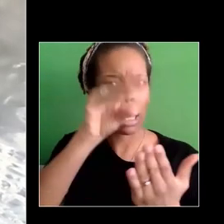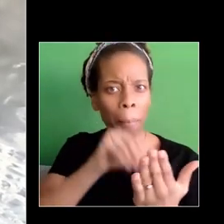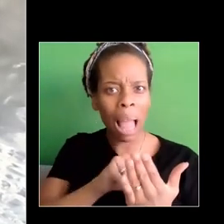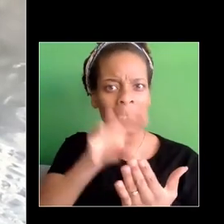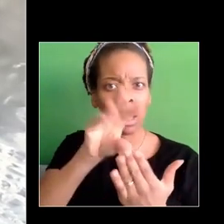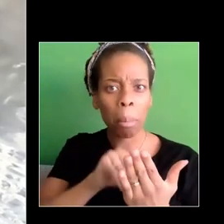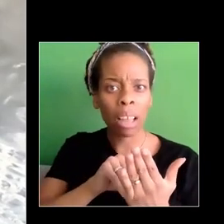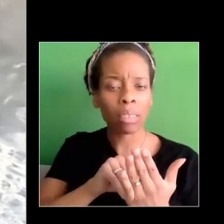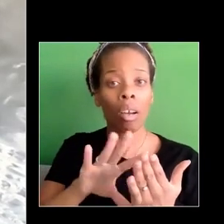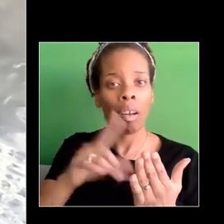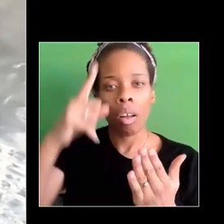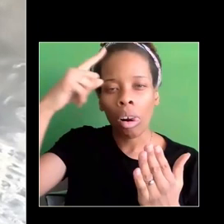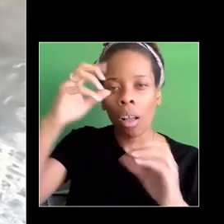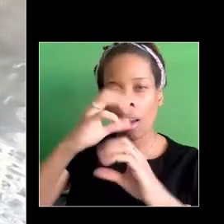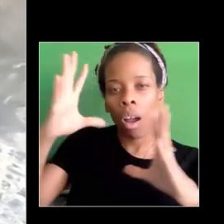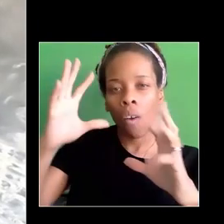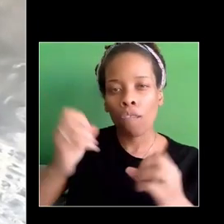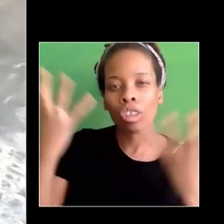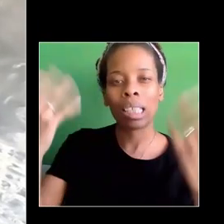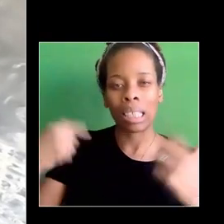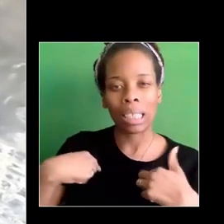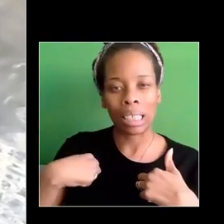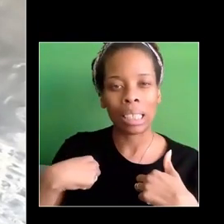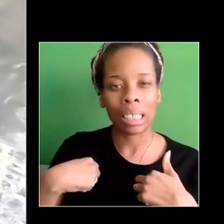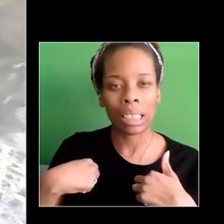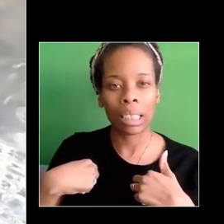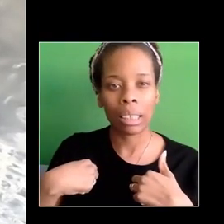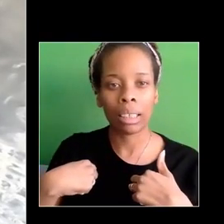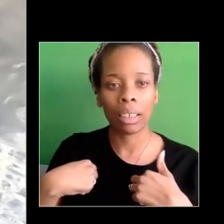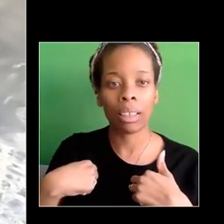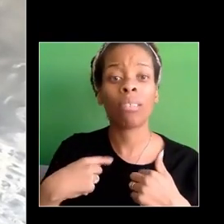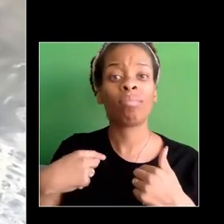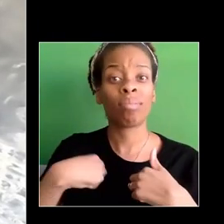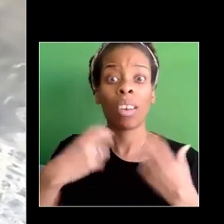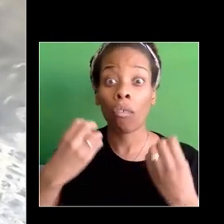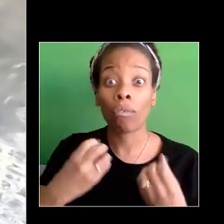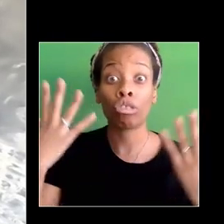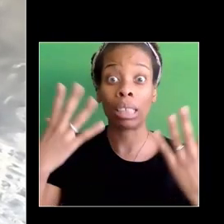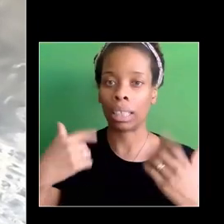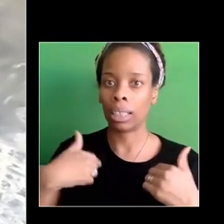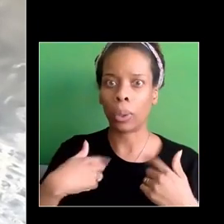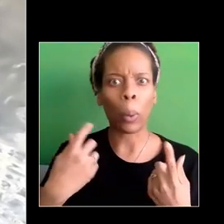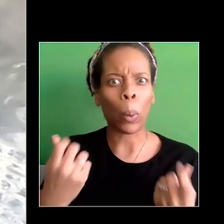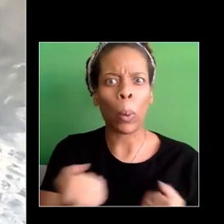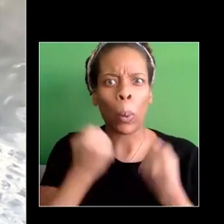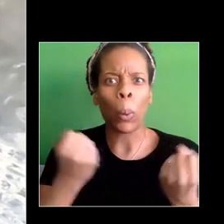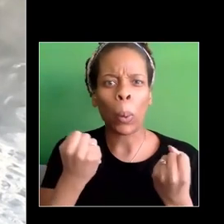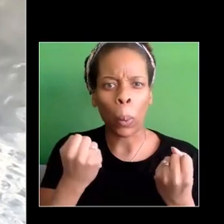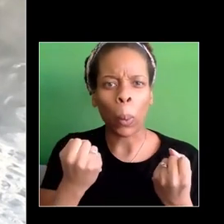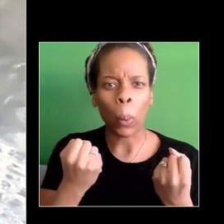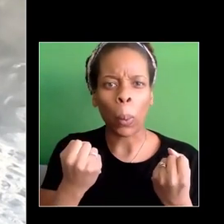interests of being enigmatic, but more in because of the level of freedom it allowed me. And I think freedom it